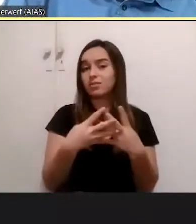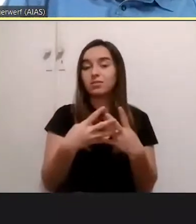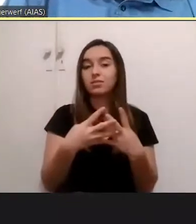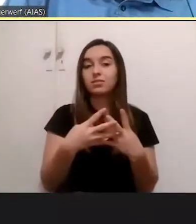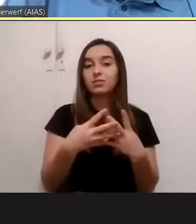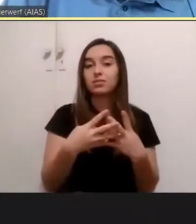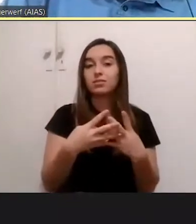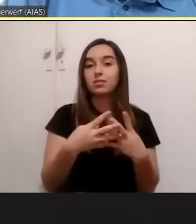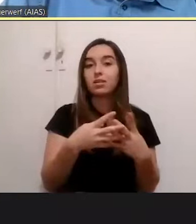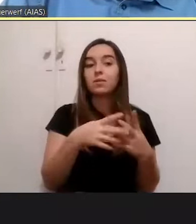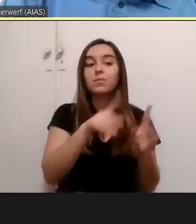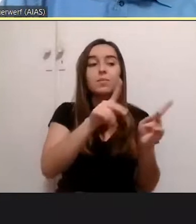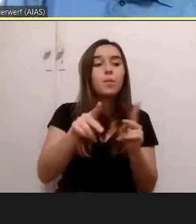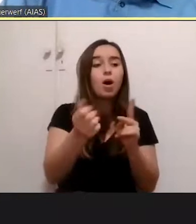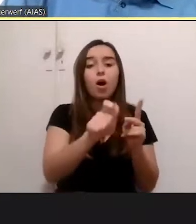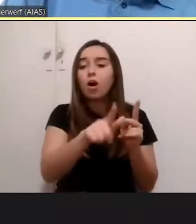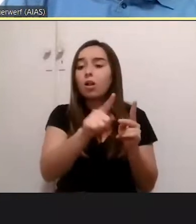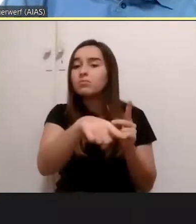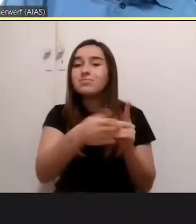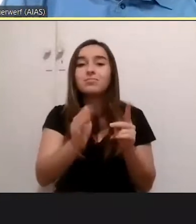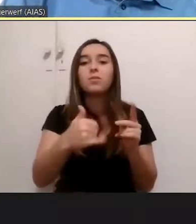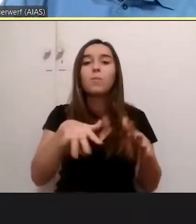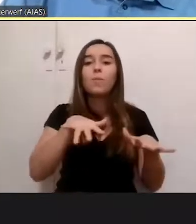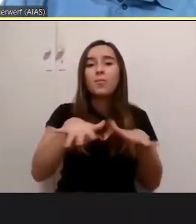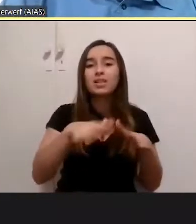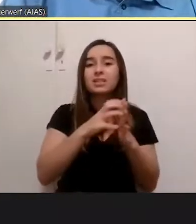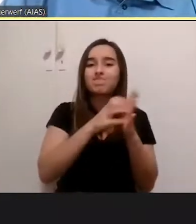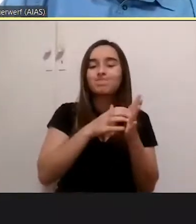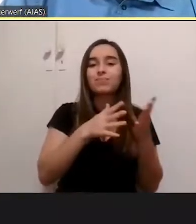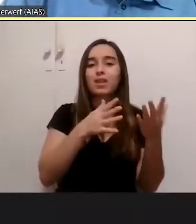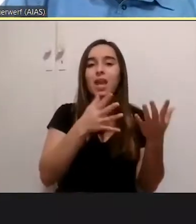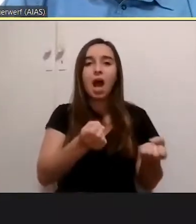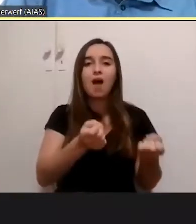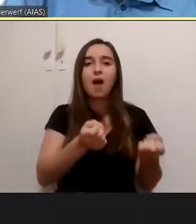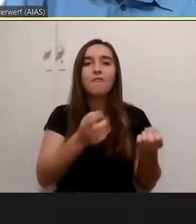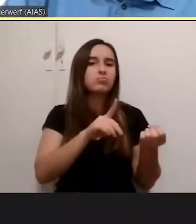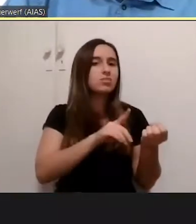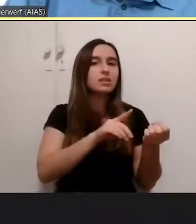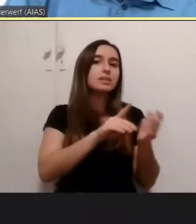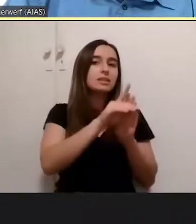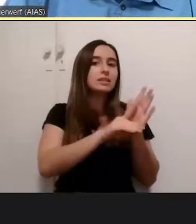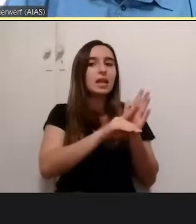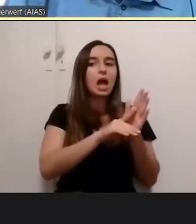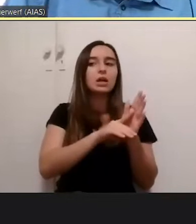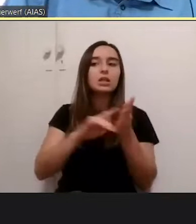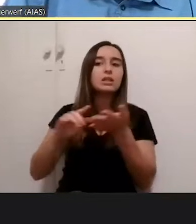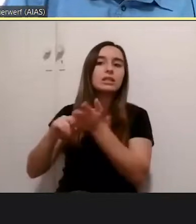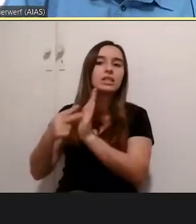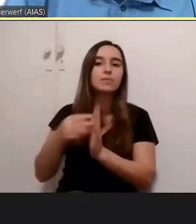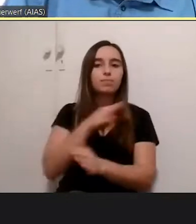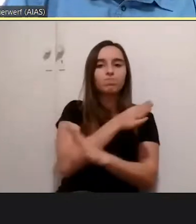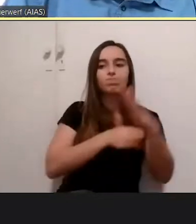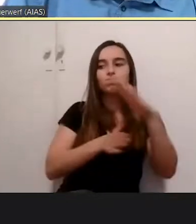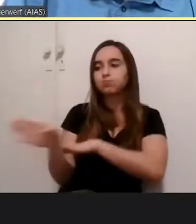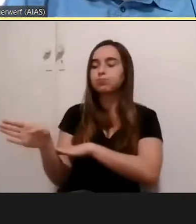living with multimorbidity, who include data directly into the system, or the system captures